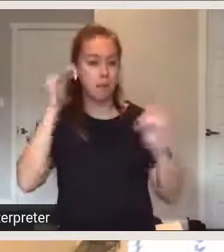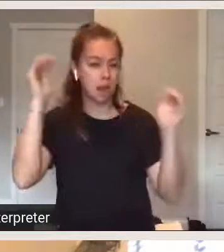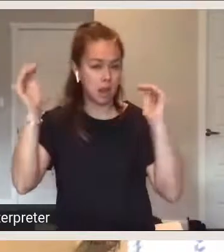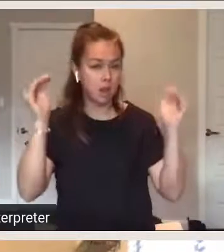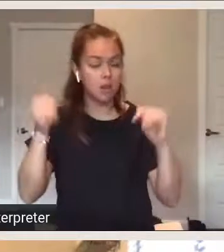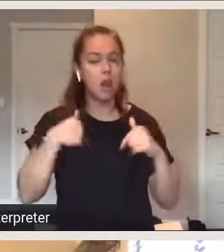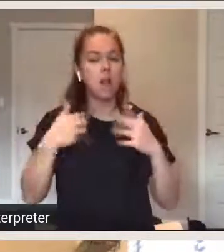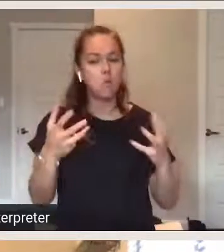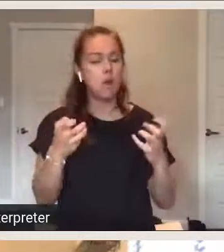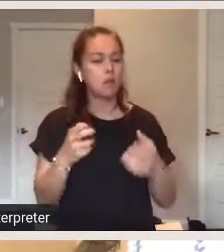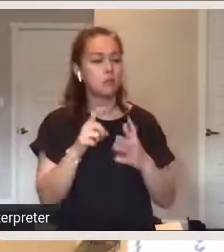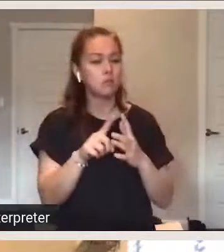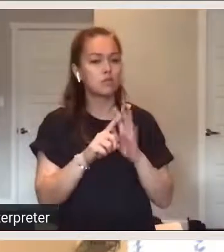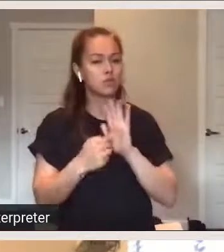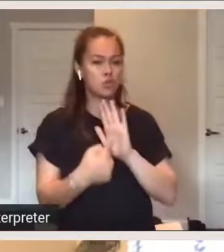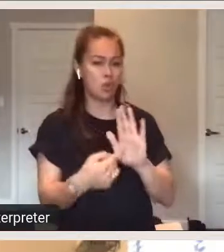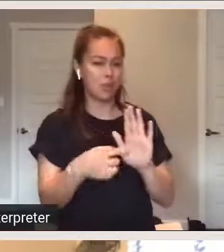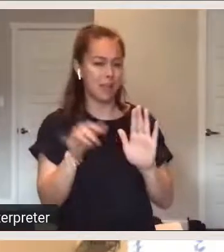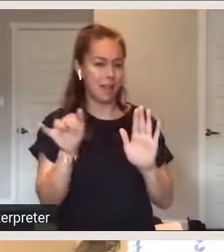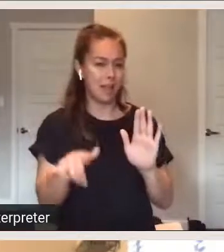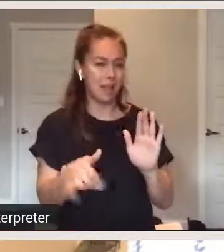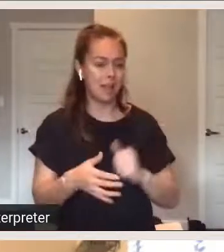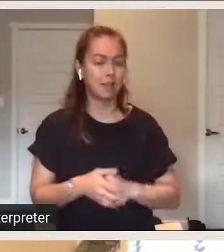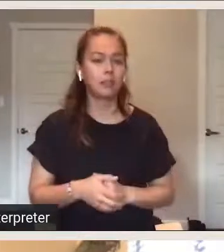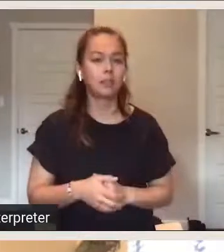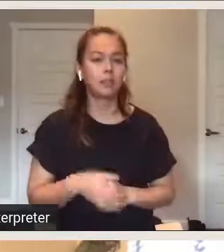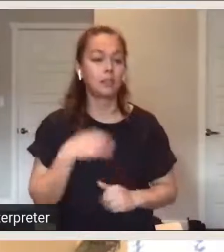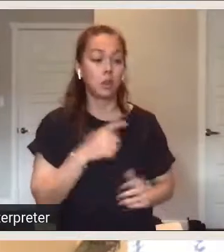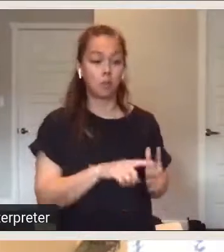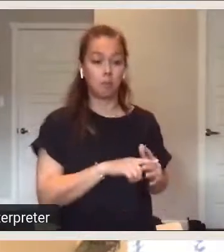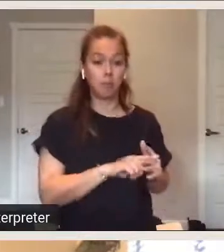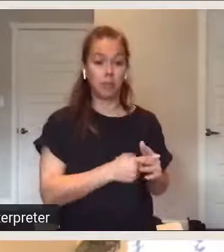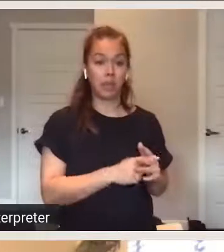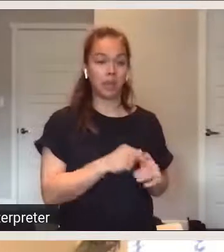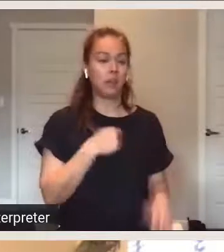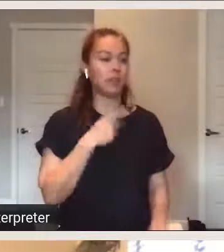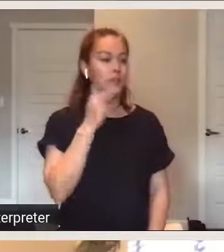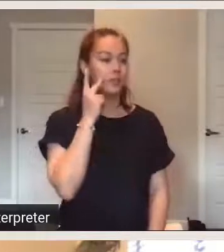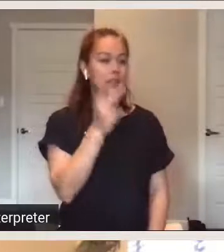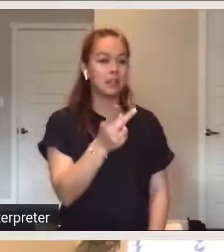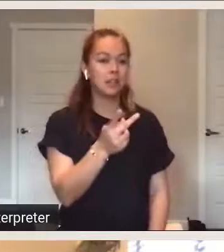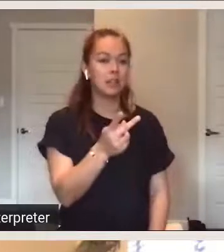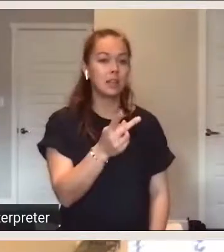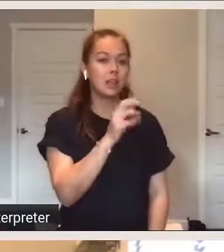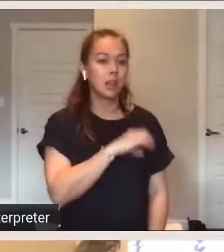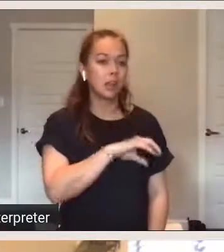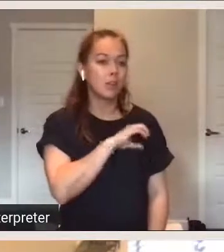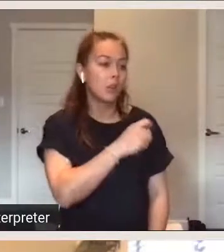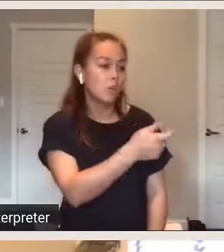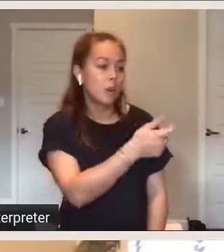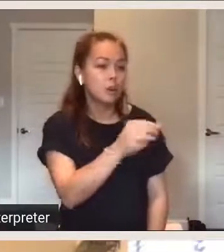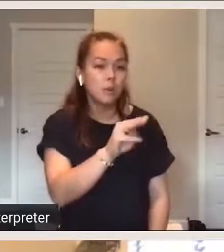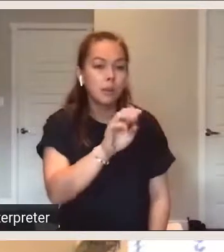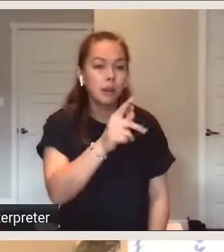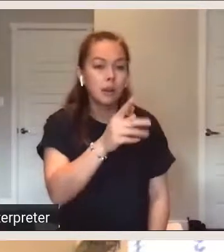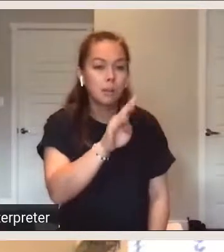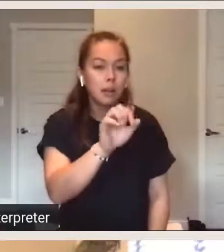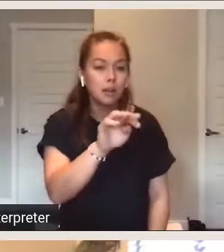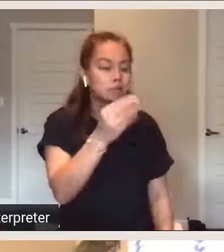like, yeah, like even just seeing like in the beginning, the character watching a mukbang, like just these small things can add up to a